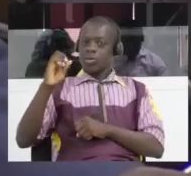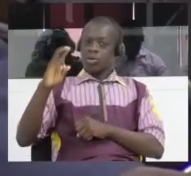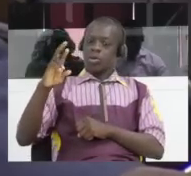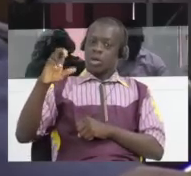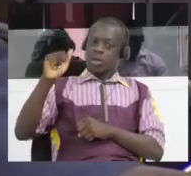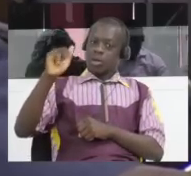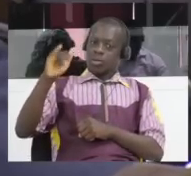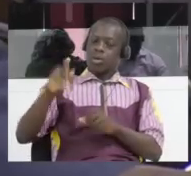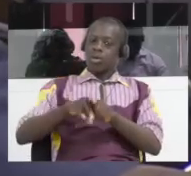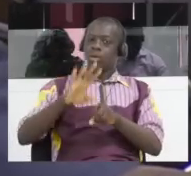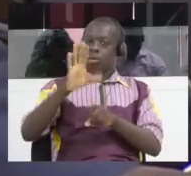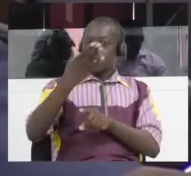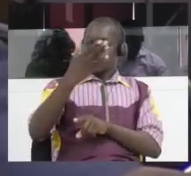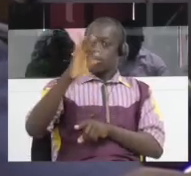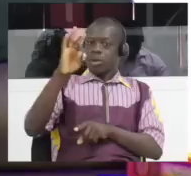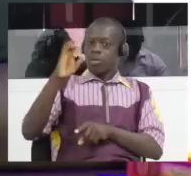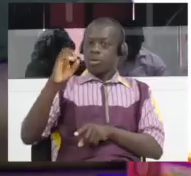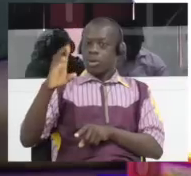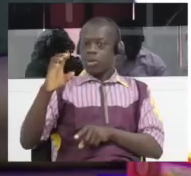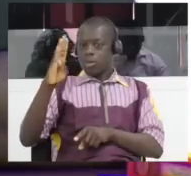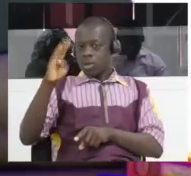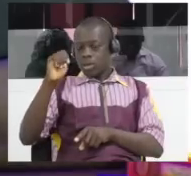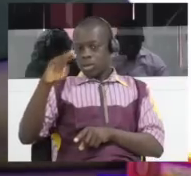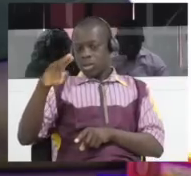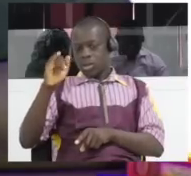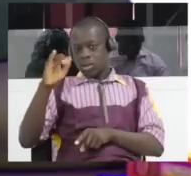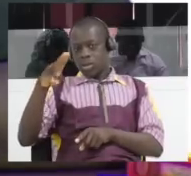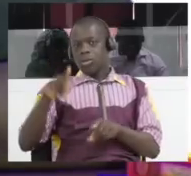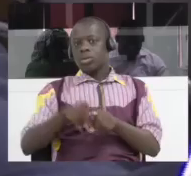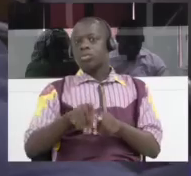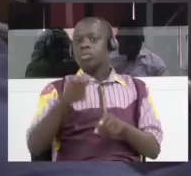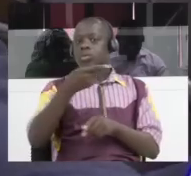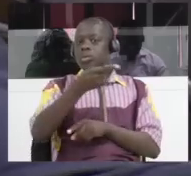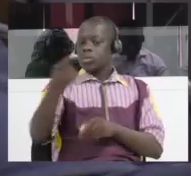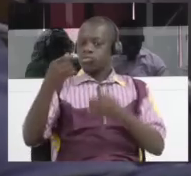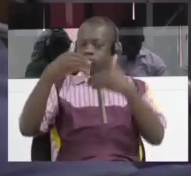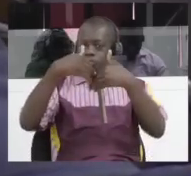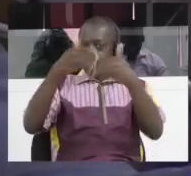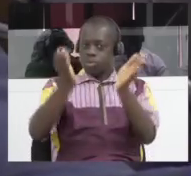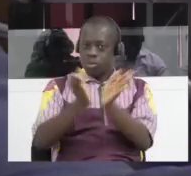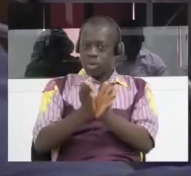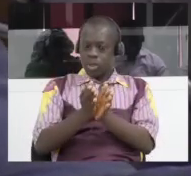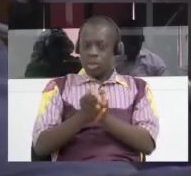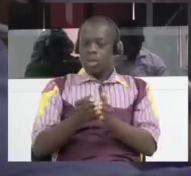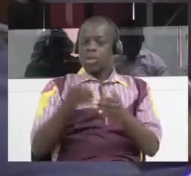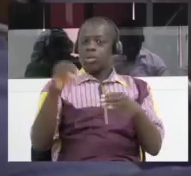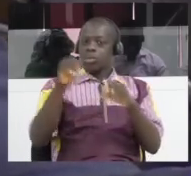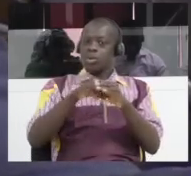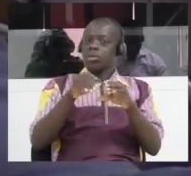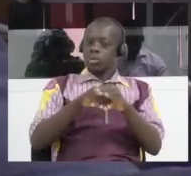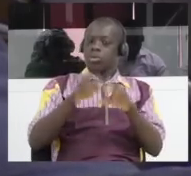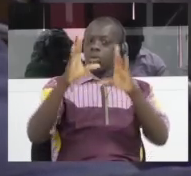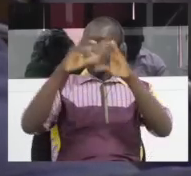to Fort Benning. That's correct. So this group comprised of